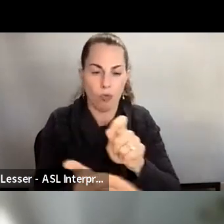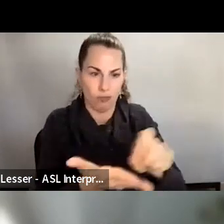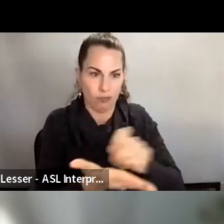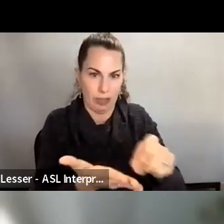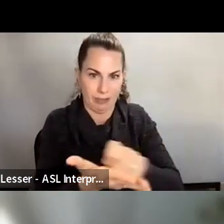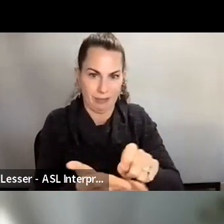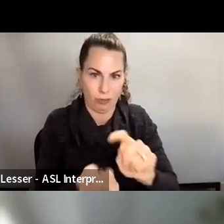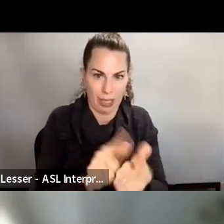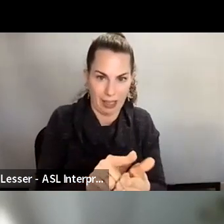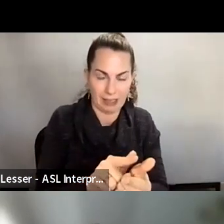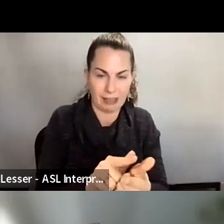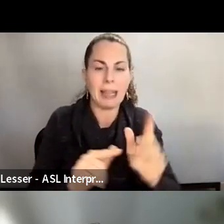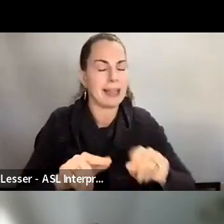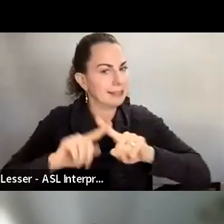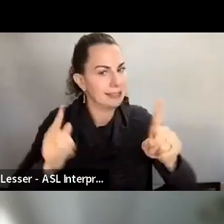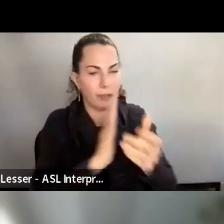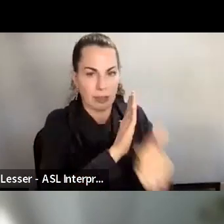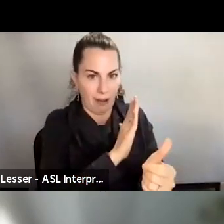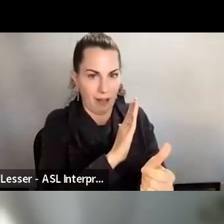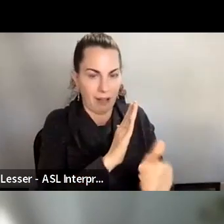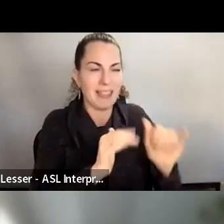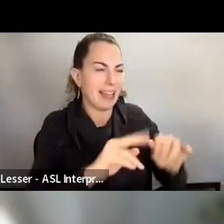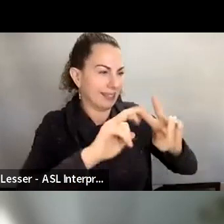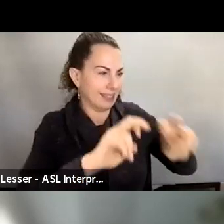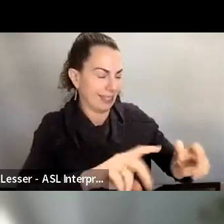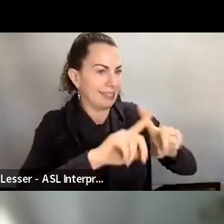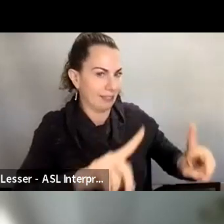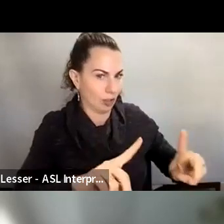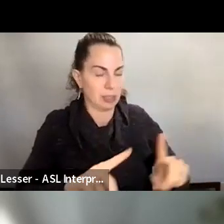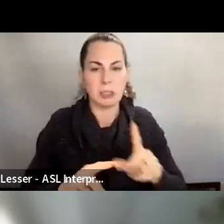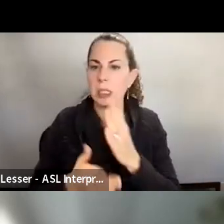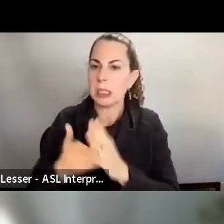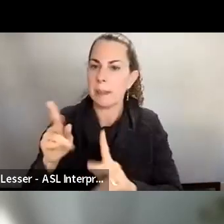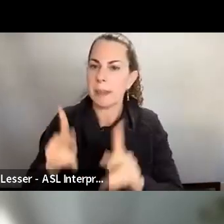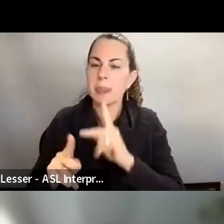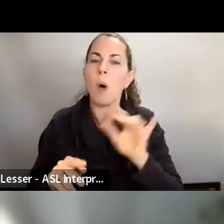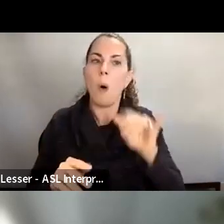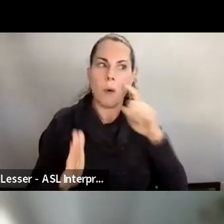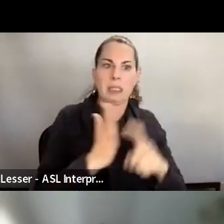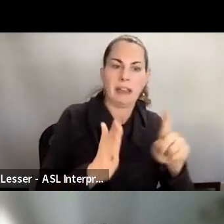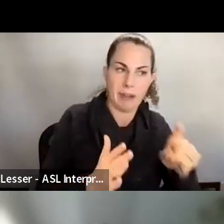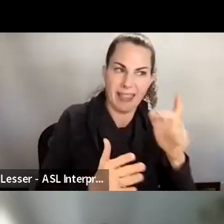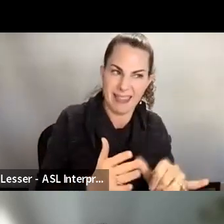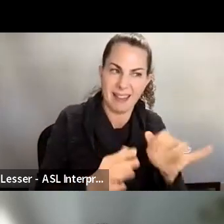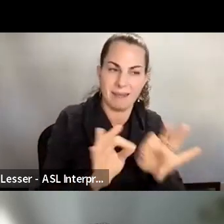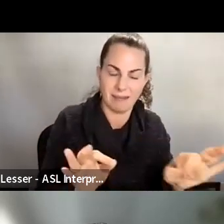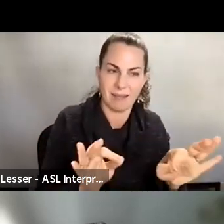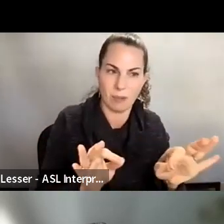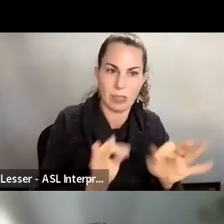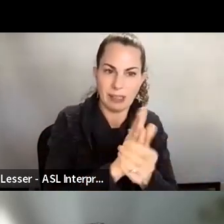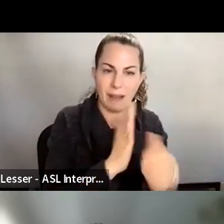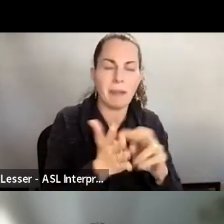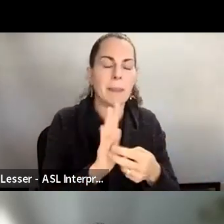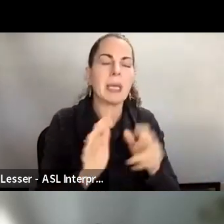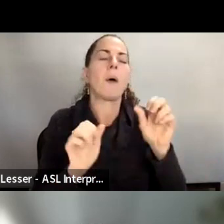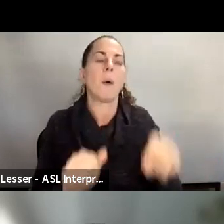So I know that's not what we're talking about, but sometimes people have this notion that, oh, they identified some language skill, therefore they are both specialized, they're both specific,